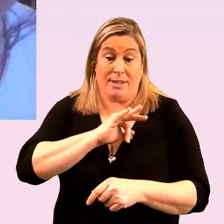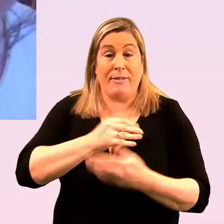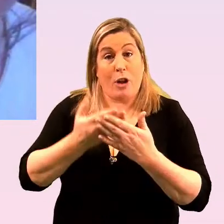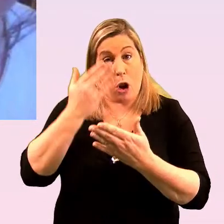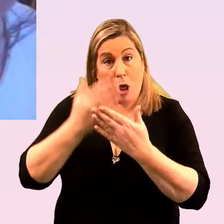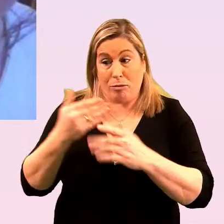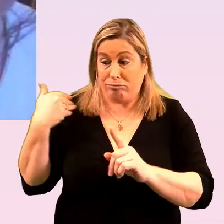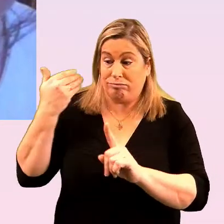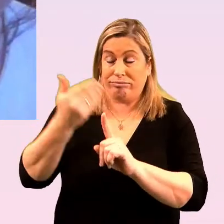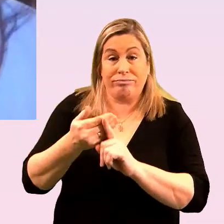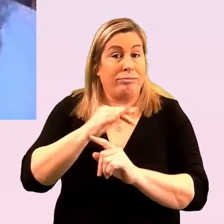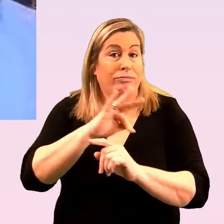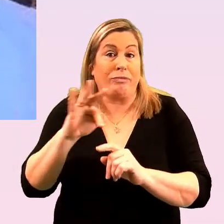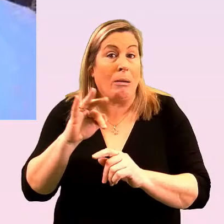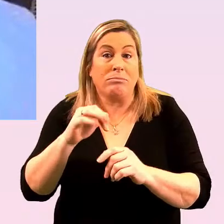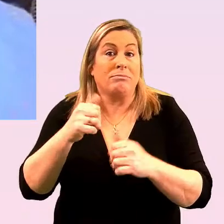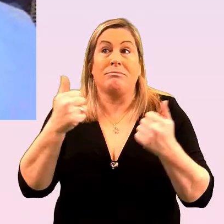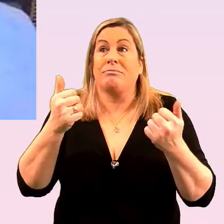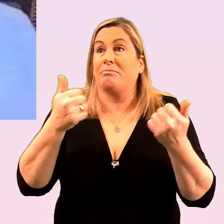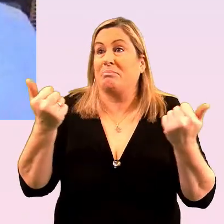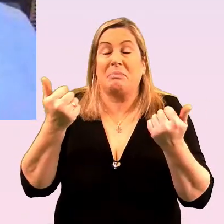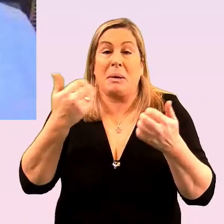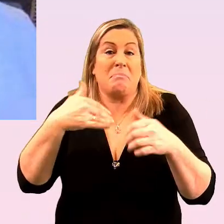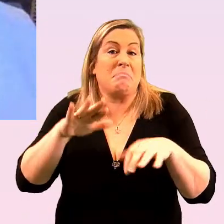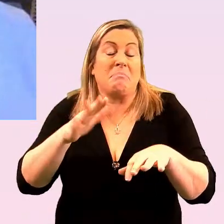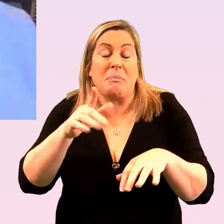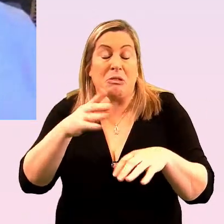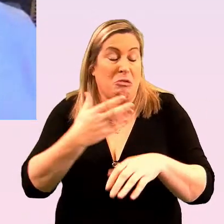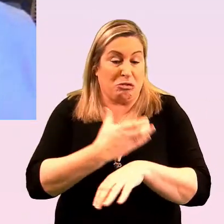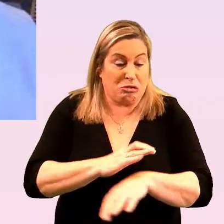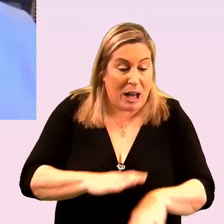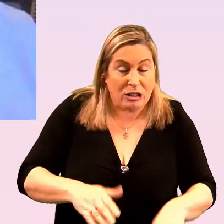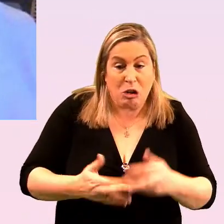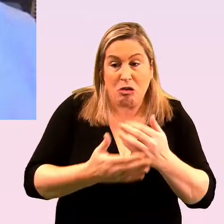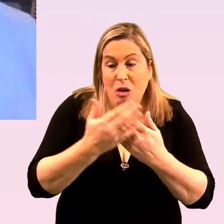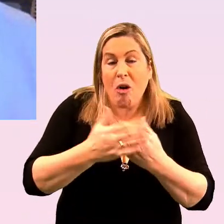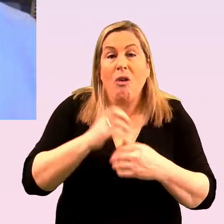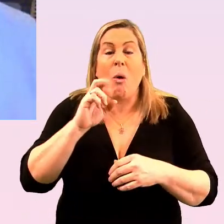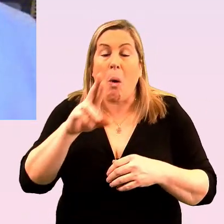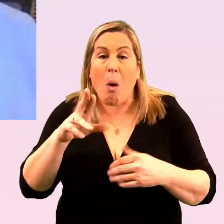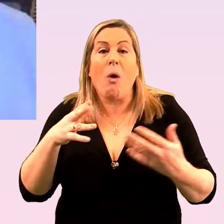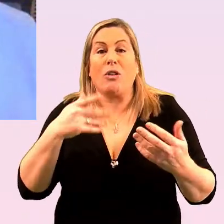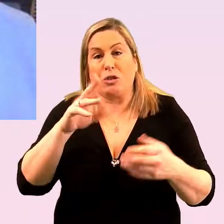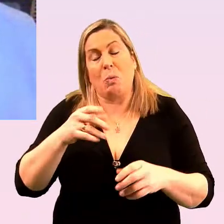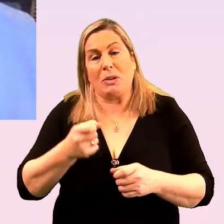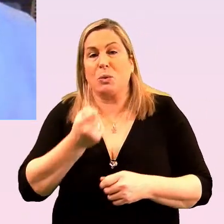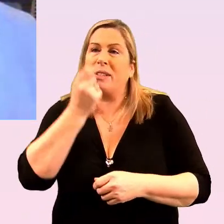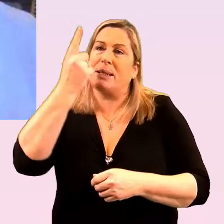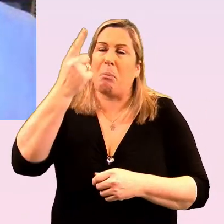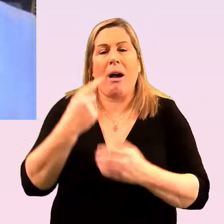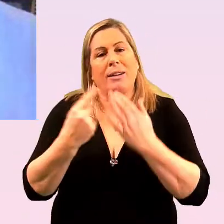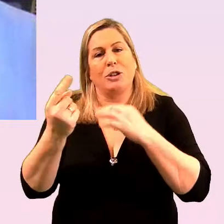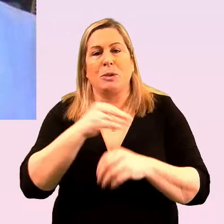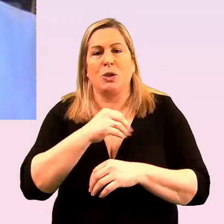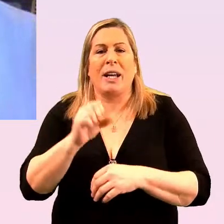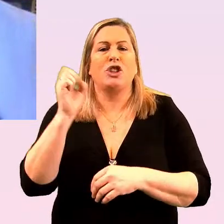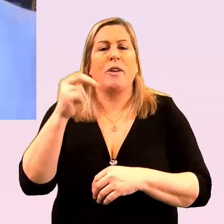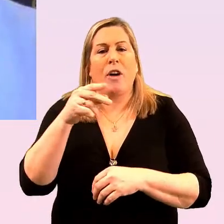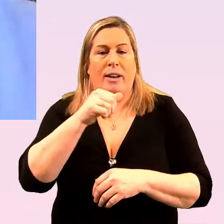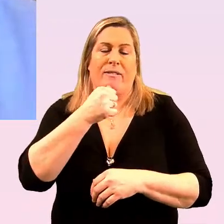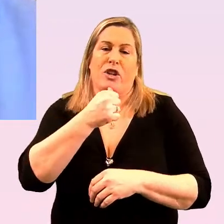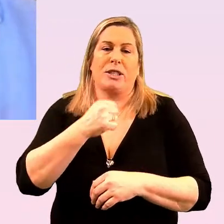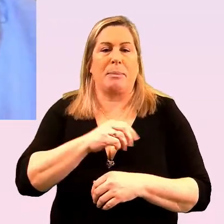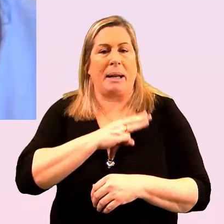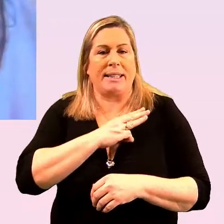given from the start of childhood up to your career now? Do you have a bit of advice that maybe inspire some of our viewers today? Siobhan, you first, please.